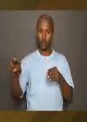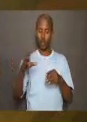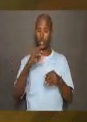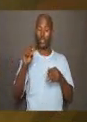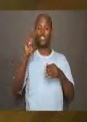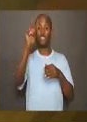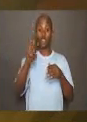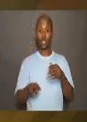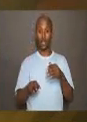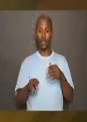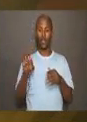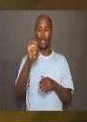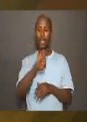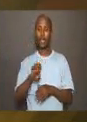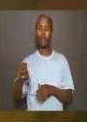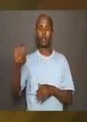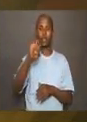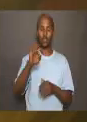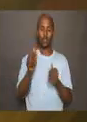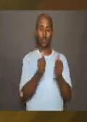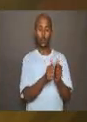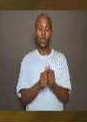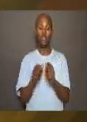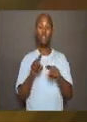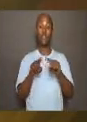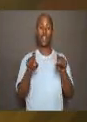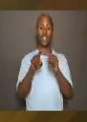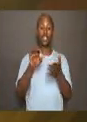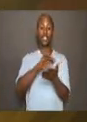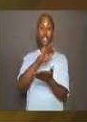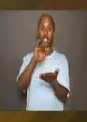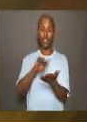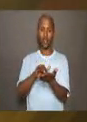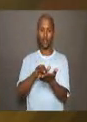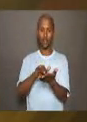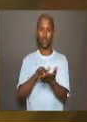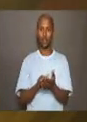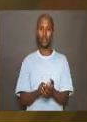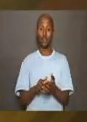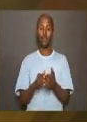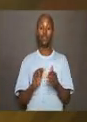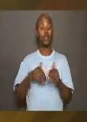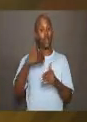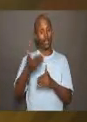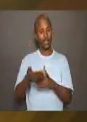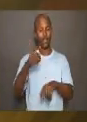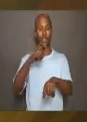for horizontal and vertical ellipses with varying